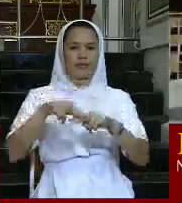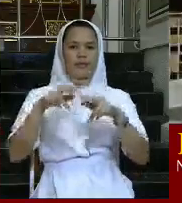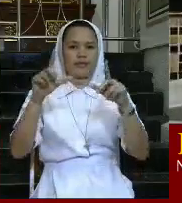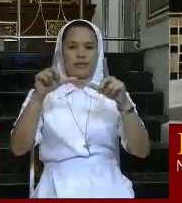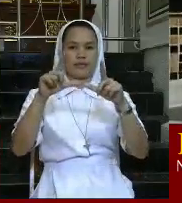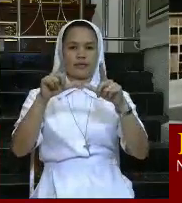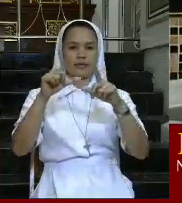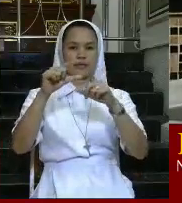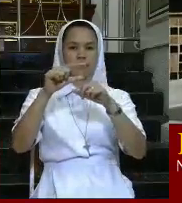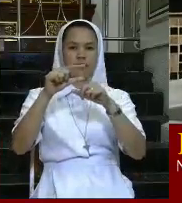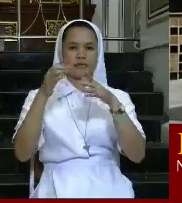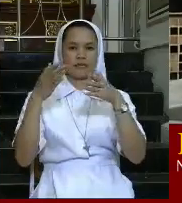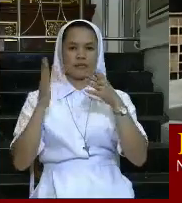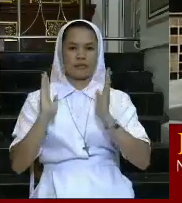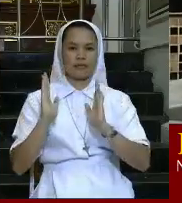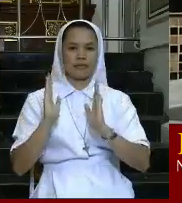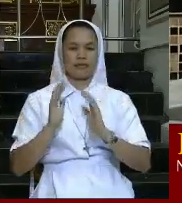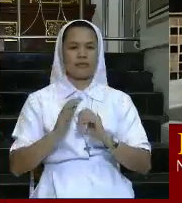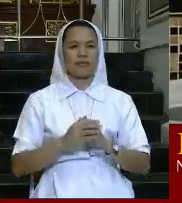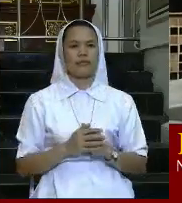the liturgy of the word.